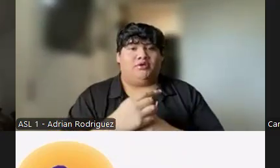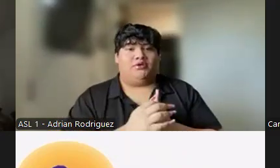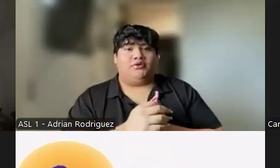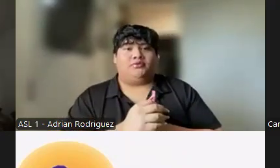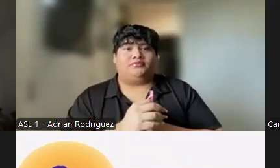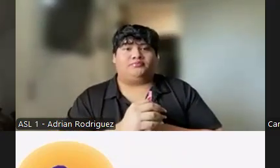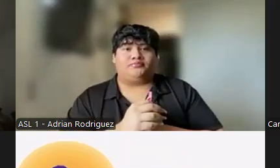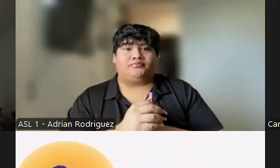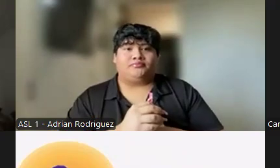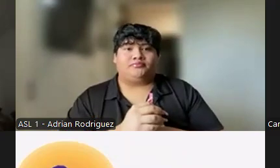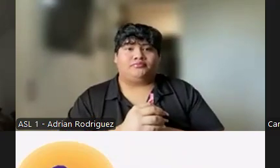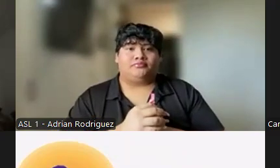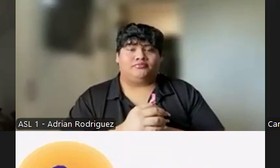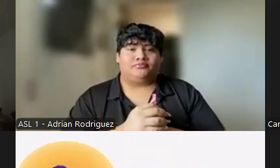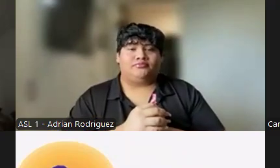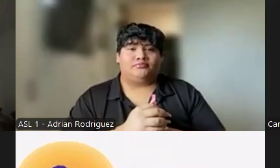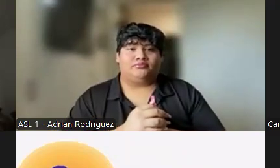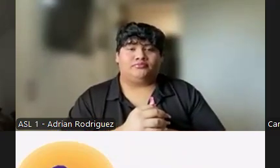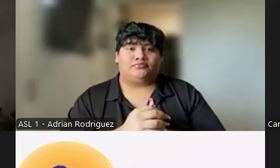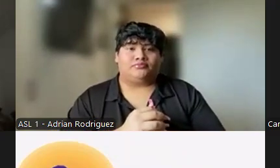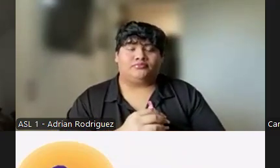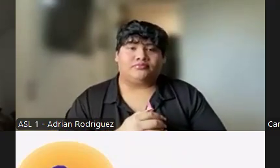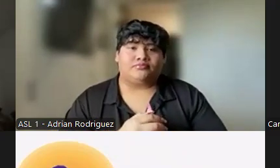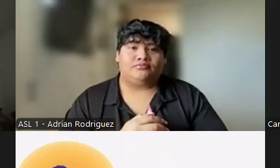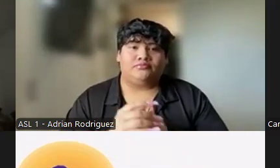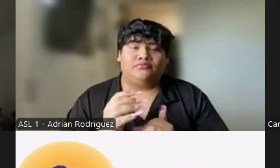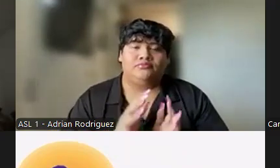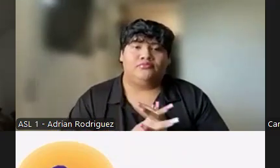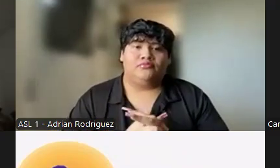for secretary or someone else who might want to chime in. But I think